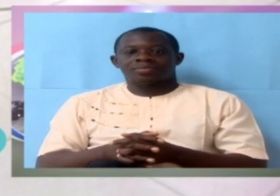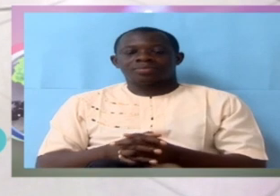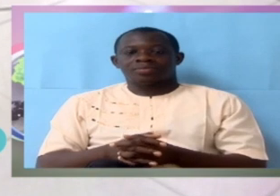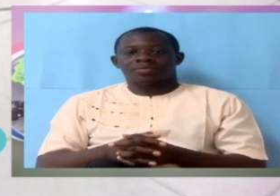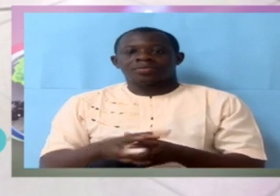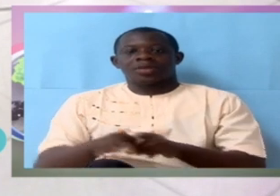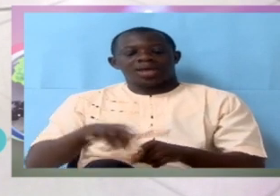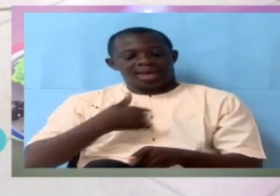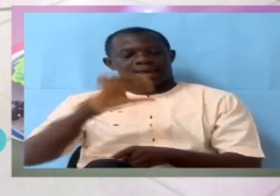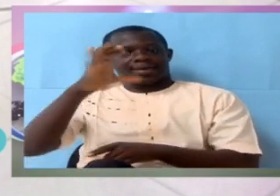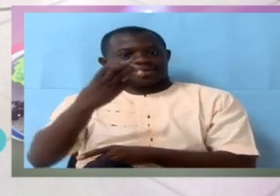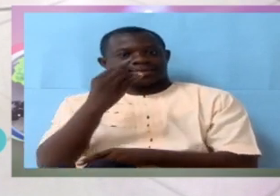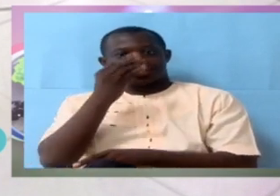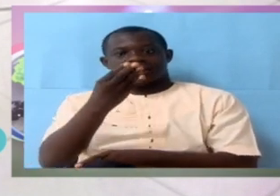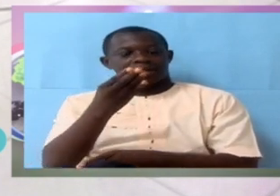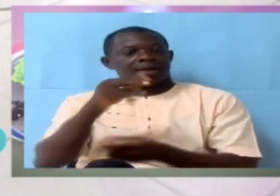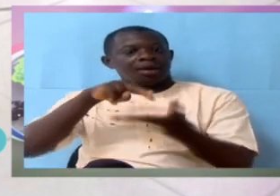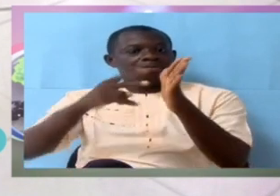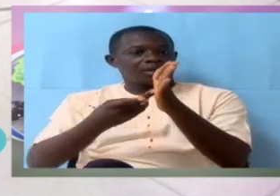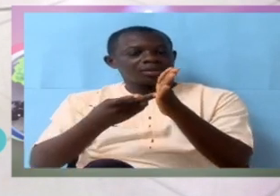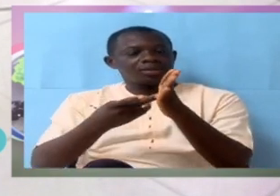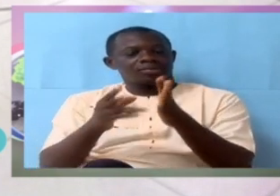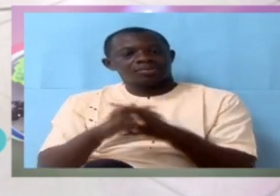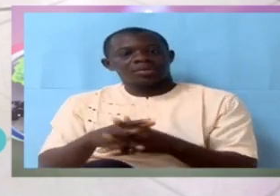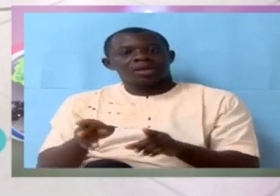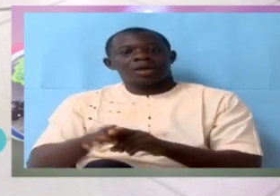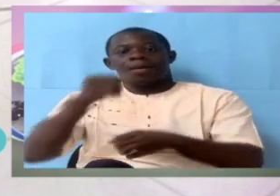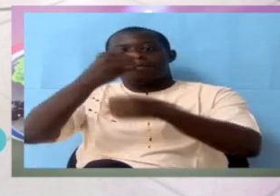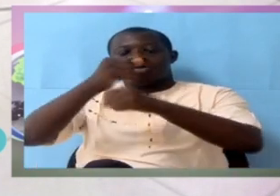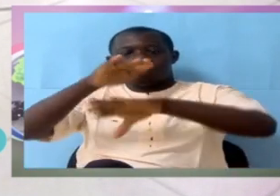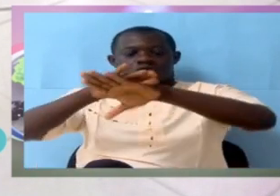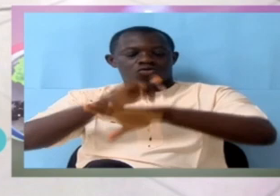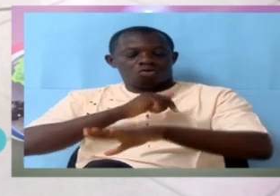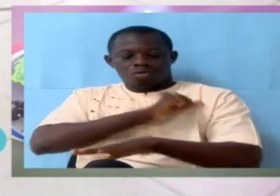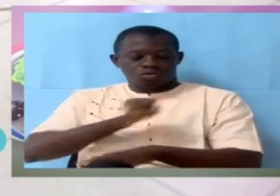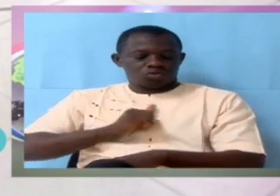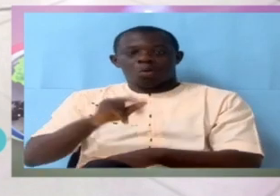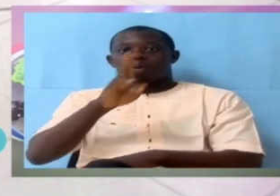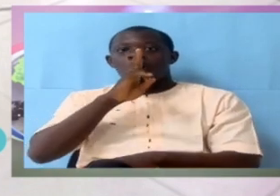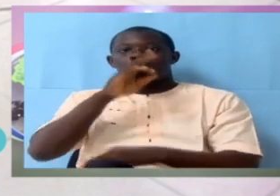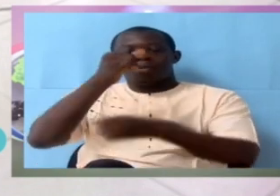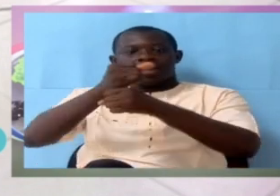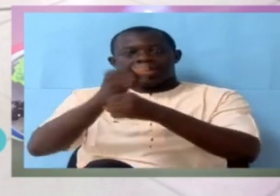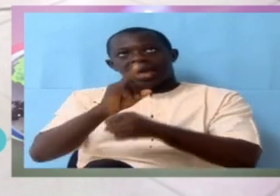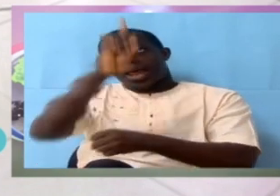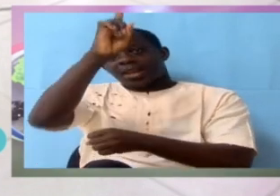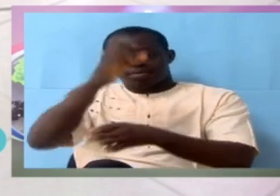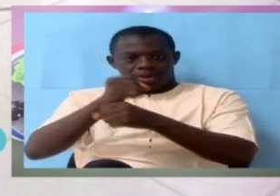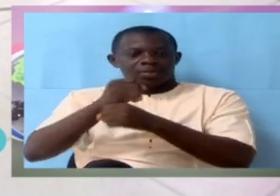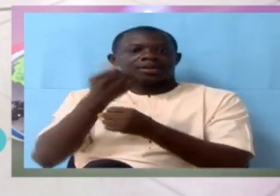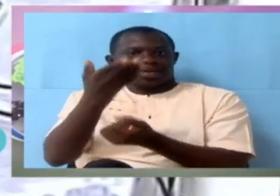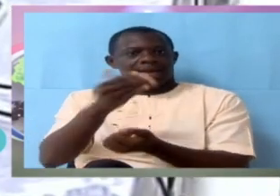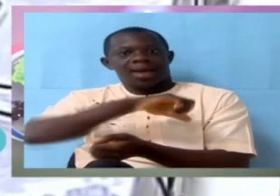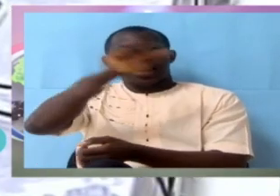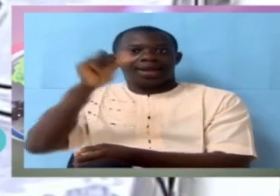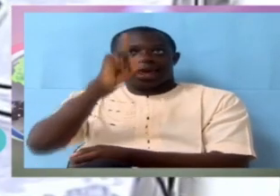well, I can say that it has been meted on us by the creation of Allah to say